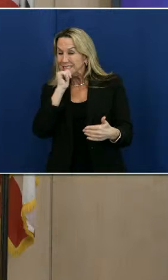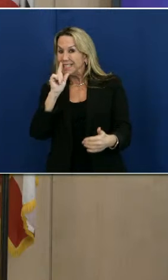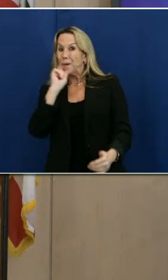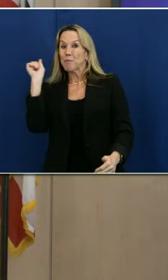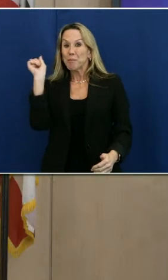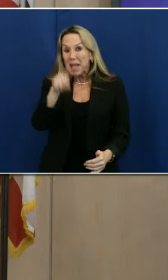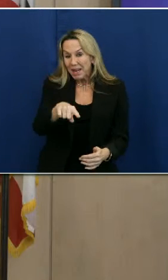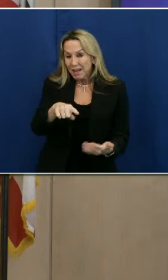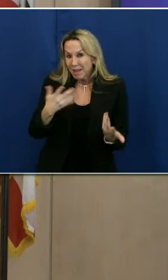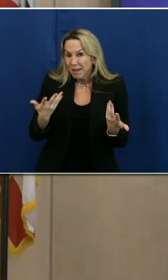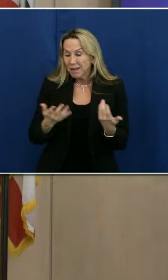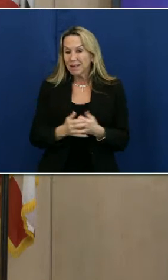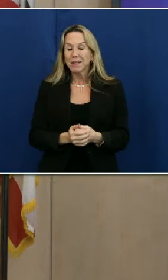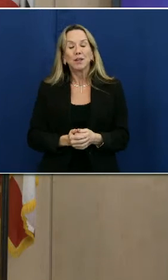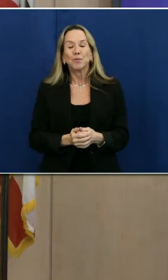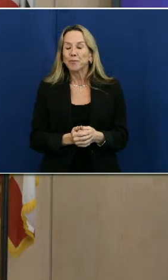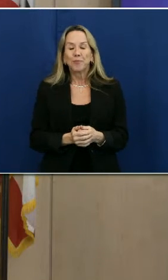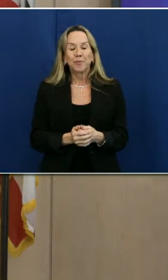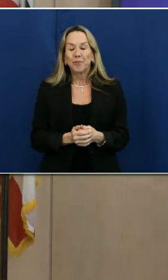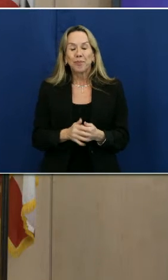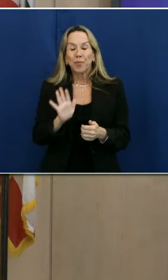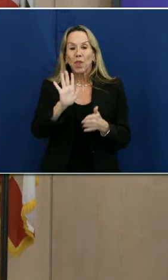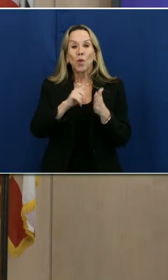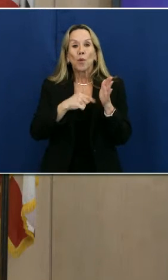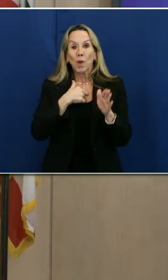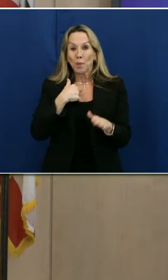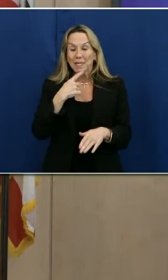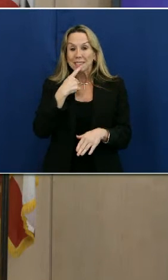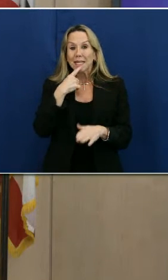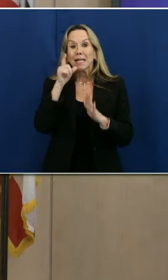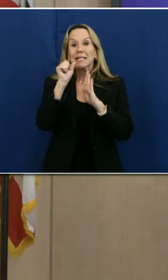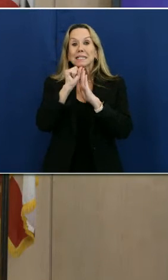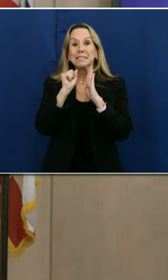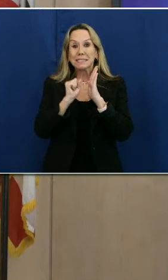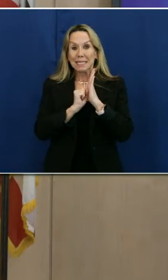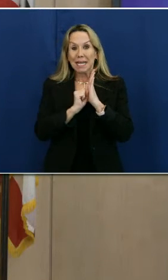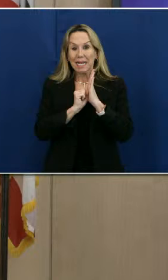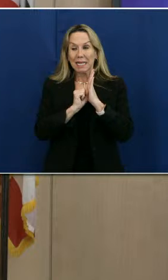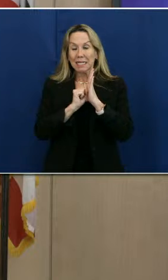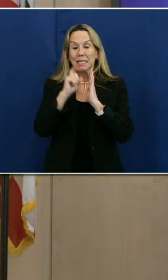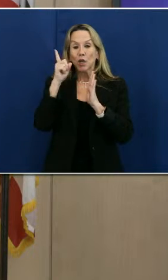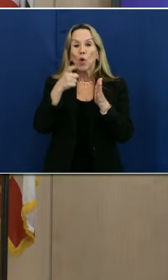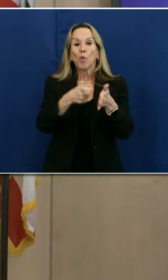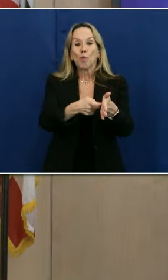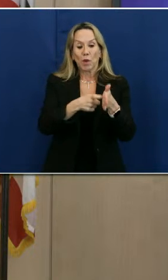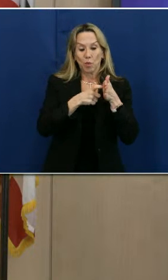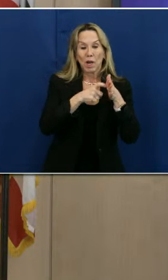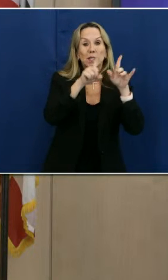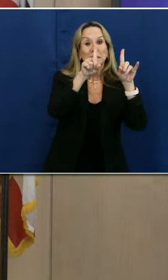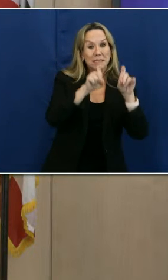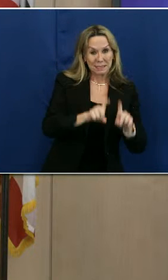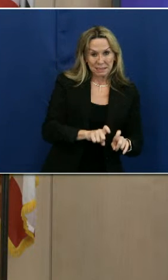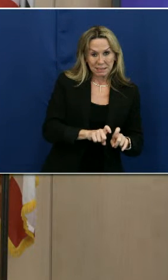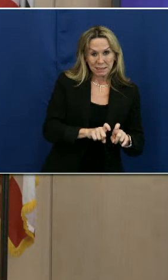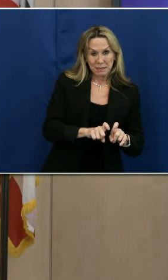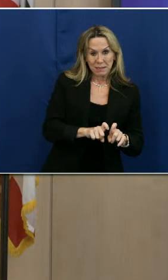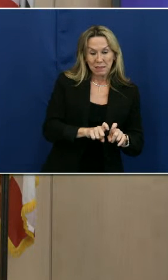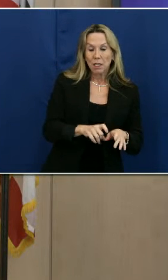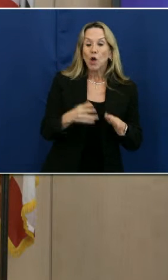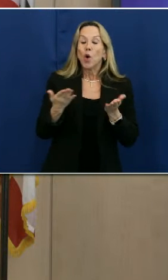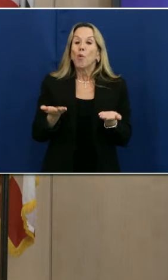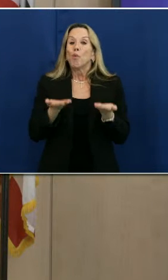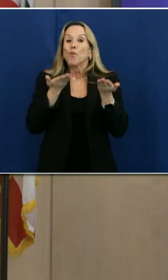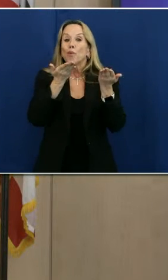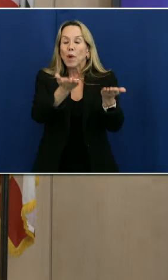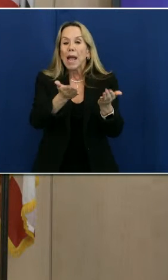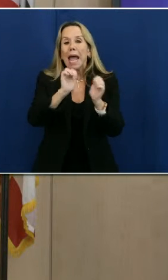mandate? What we said is the state requires testing. The recommendations are for